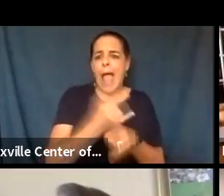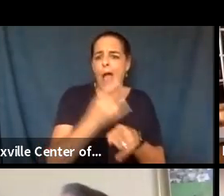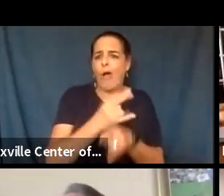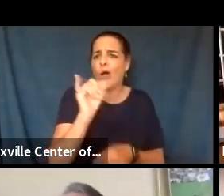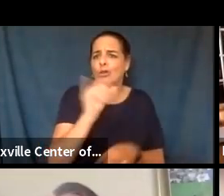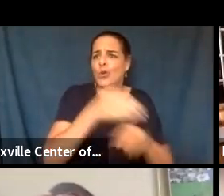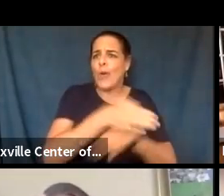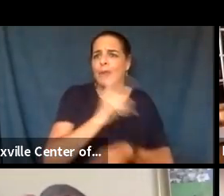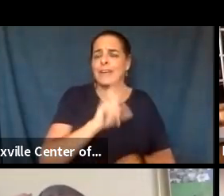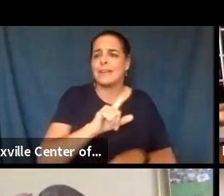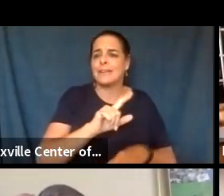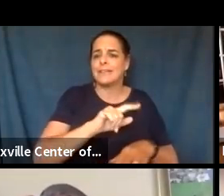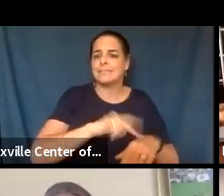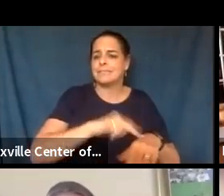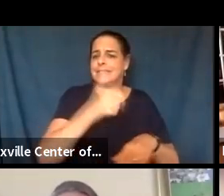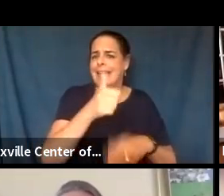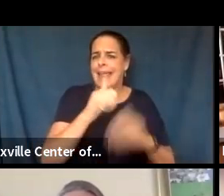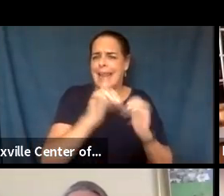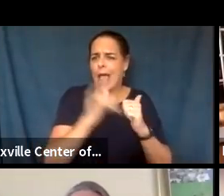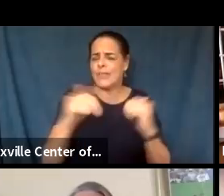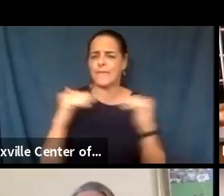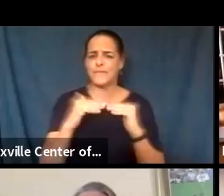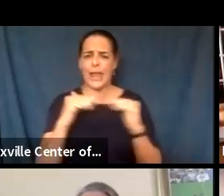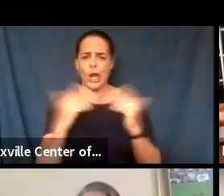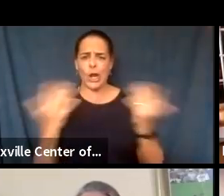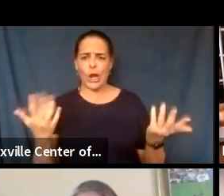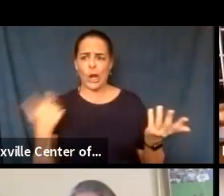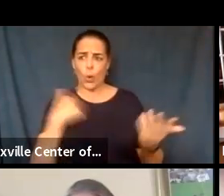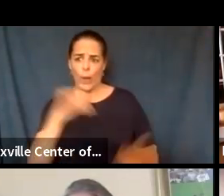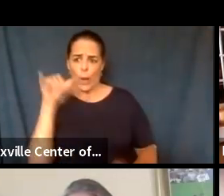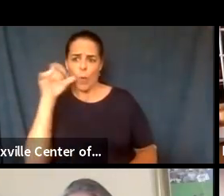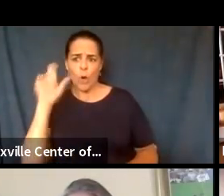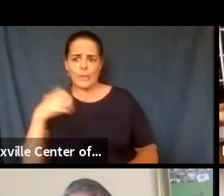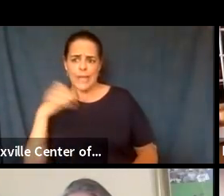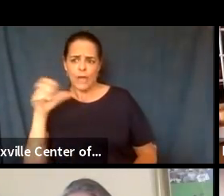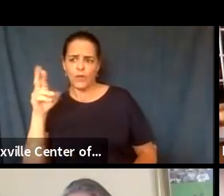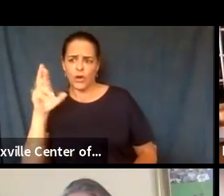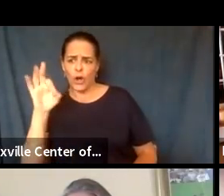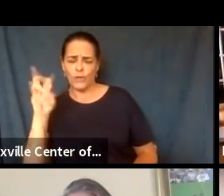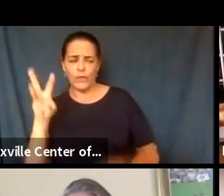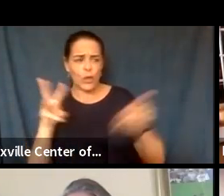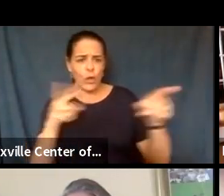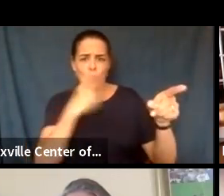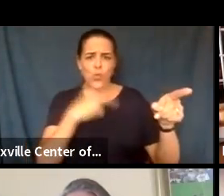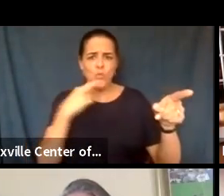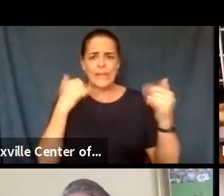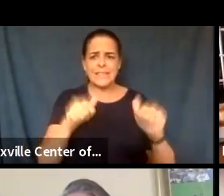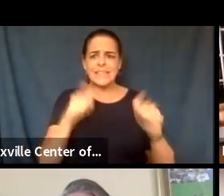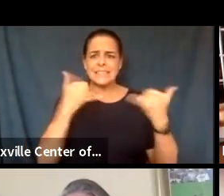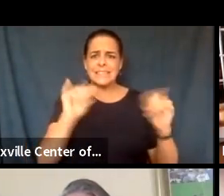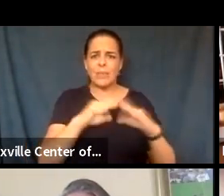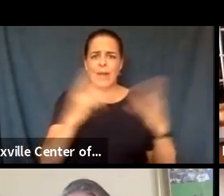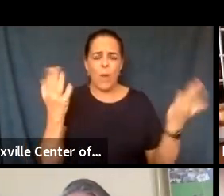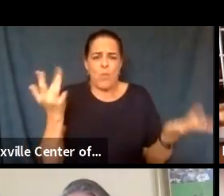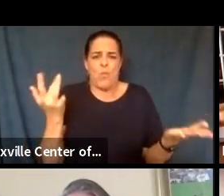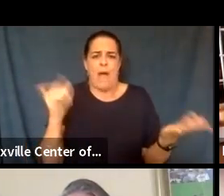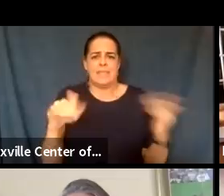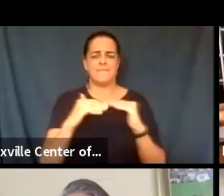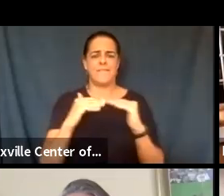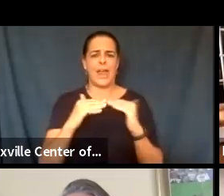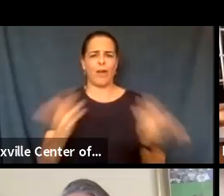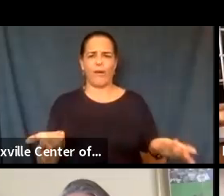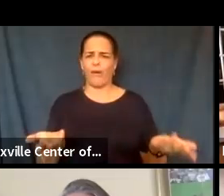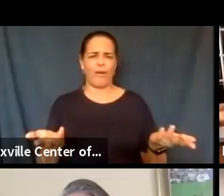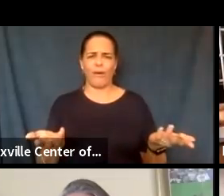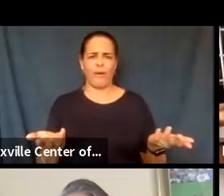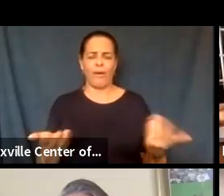10 o'clock? I mean, how is that fair that bars have to have a curfew and restaurants don't? So I